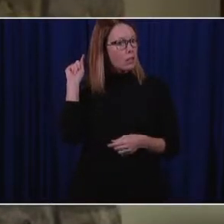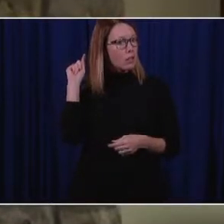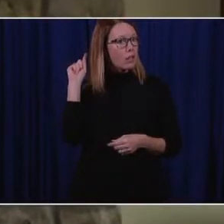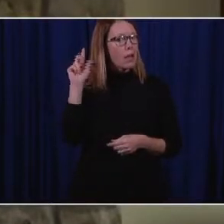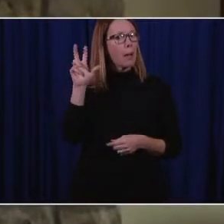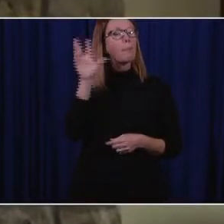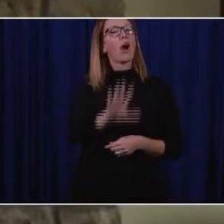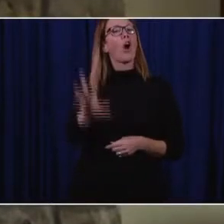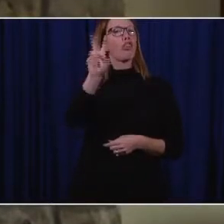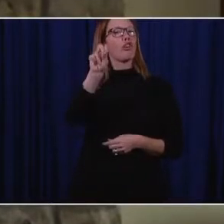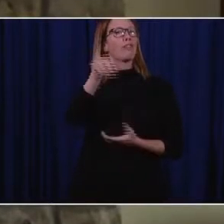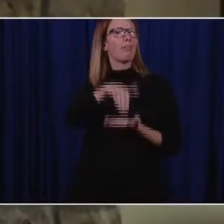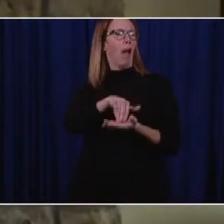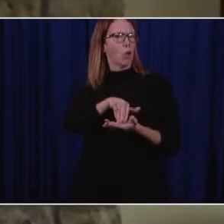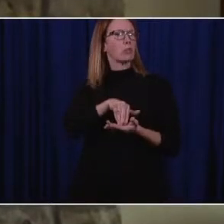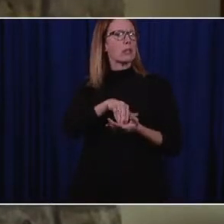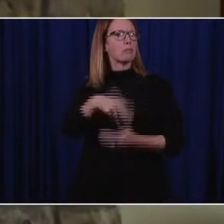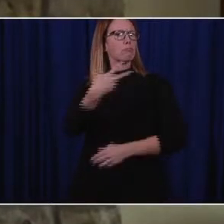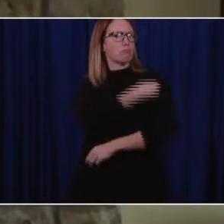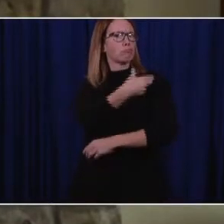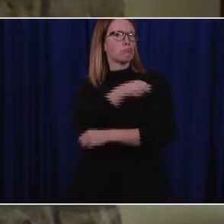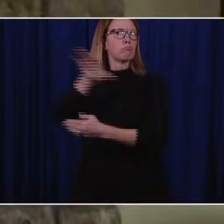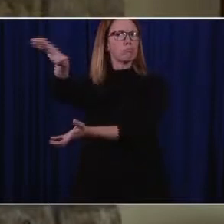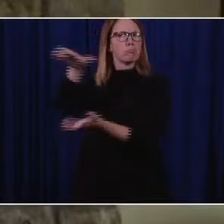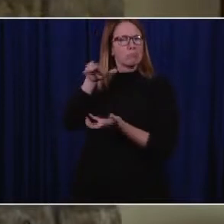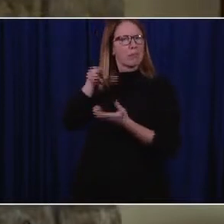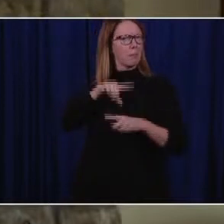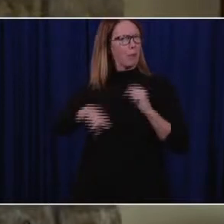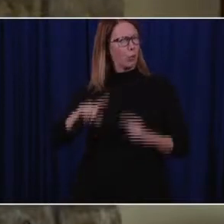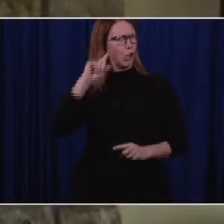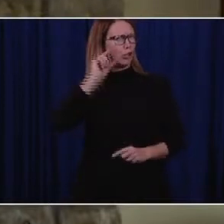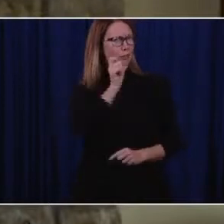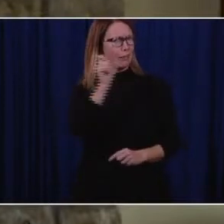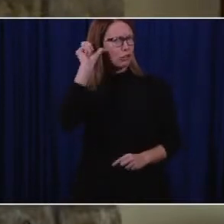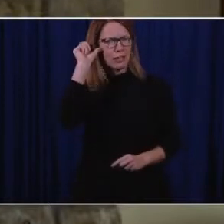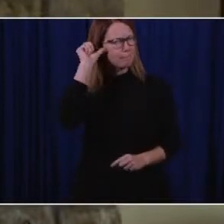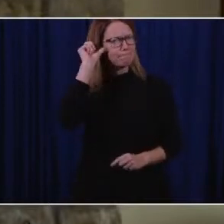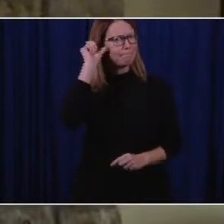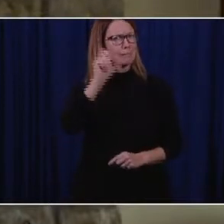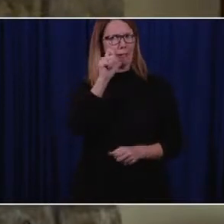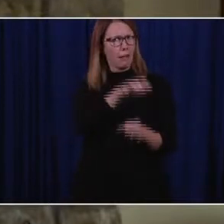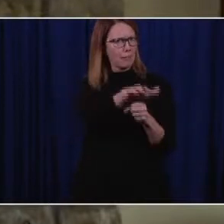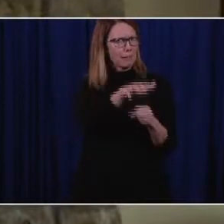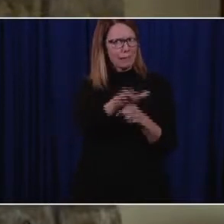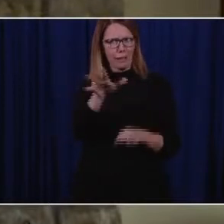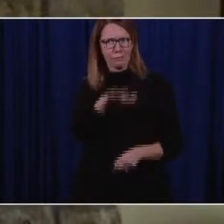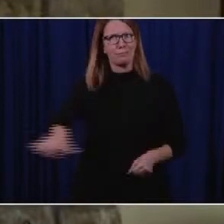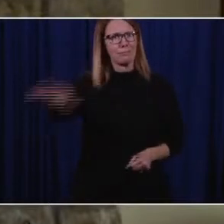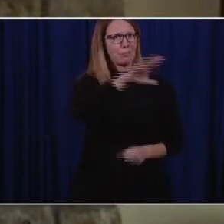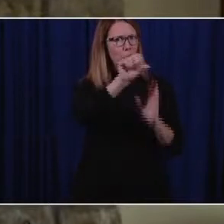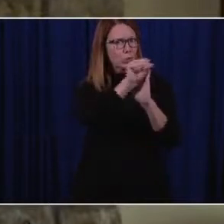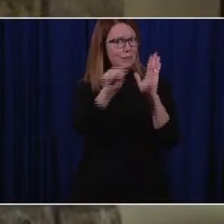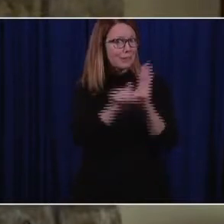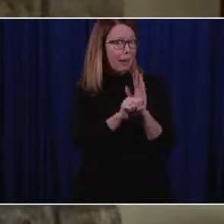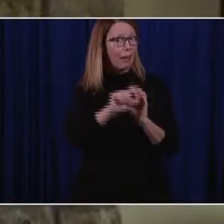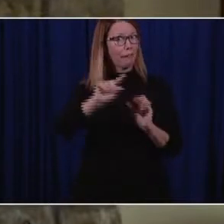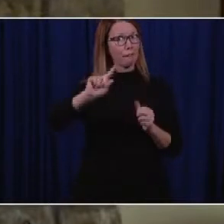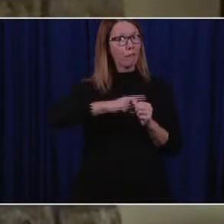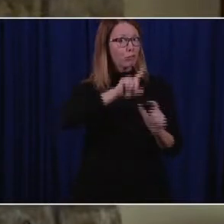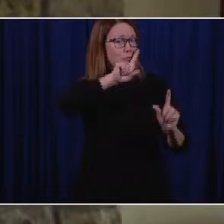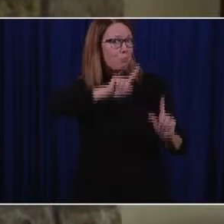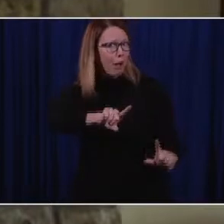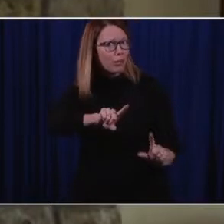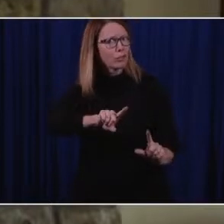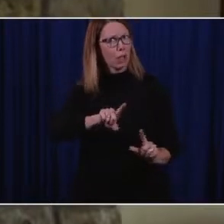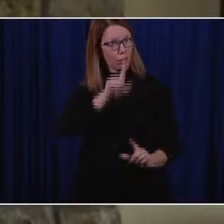30,000 doses of the vaccine. We heard from doctors yesterday that's not nearly enough vaccine for our state's first responders. Are we getting the